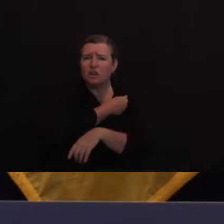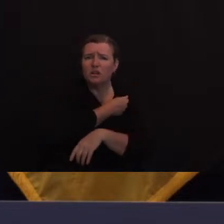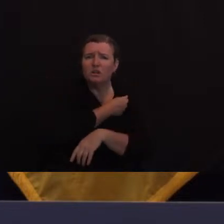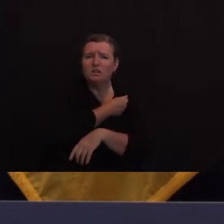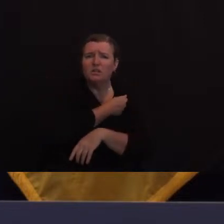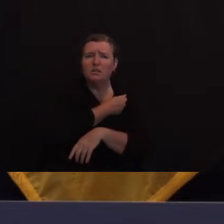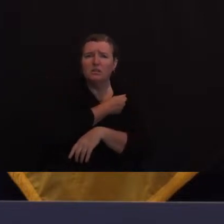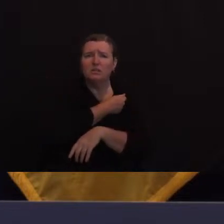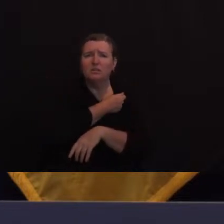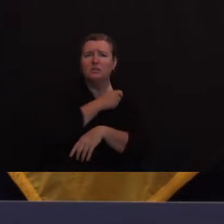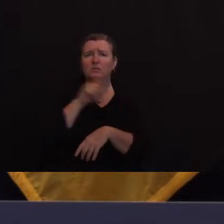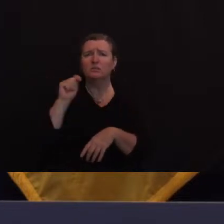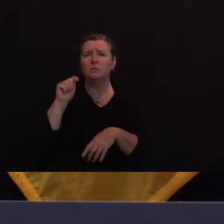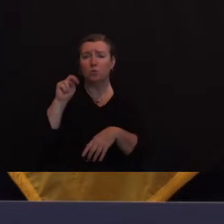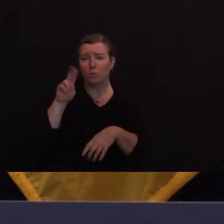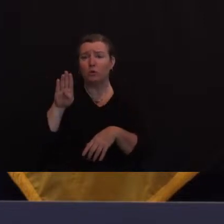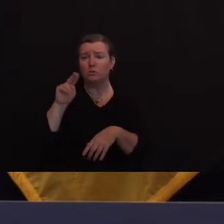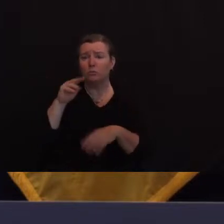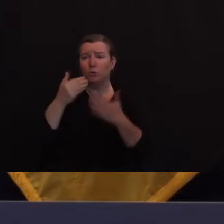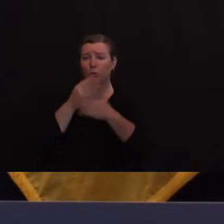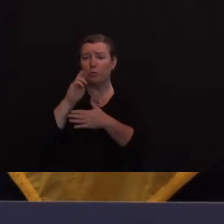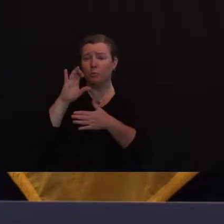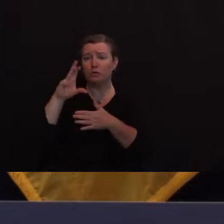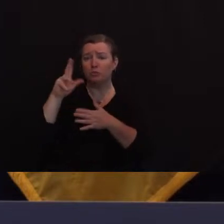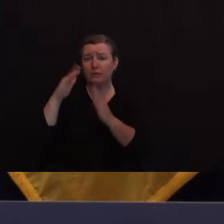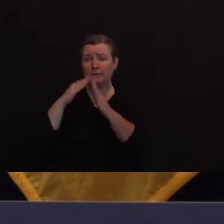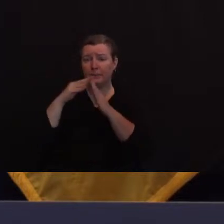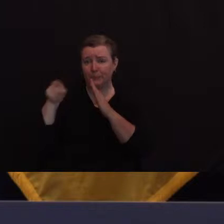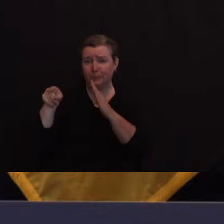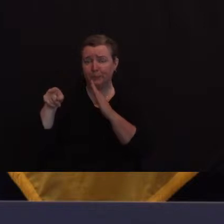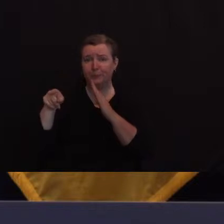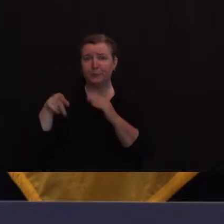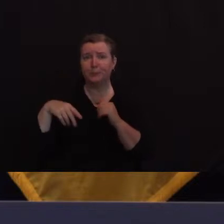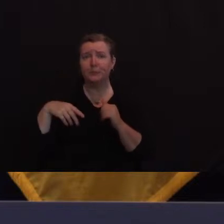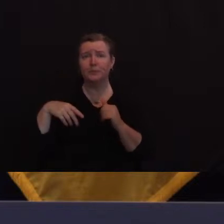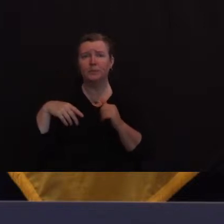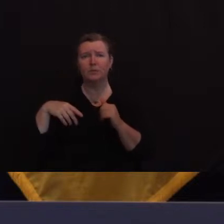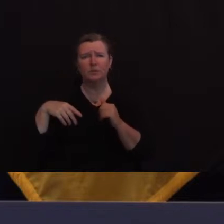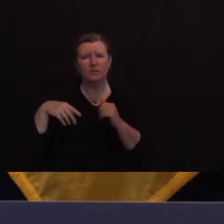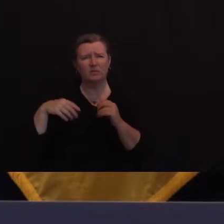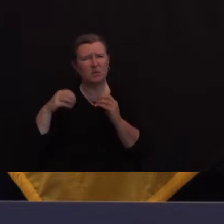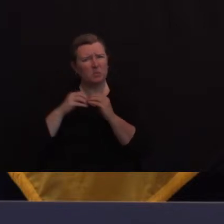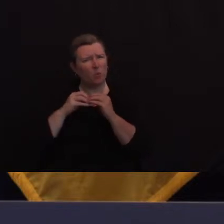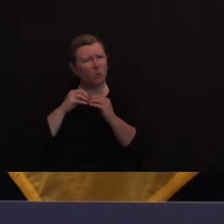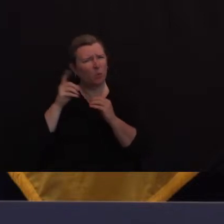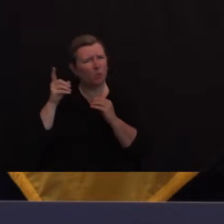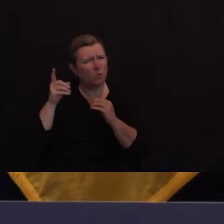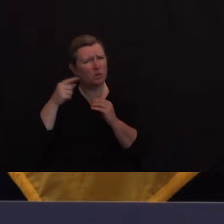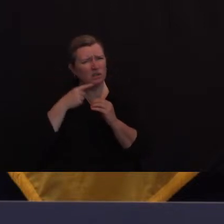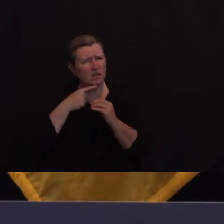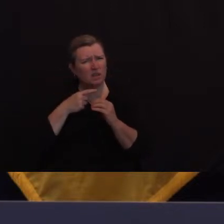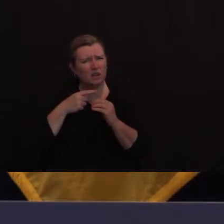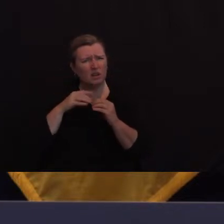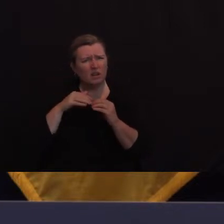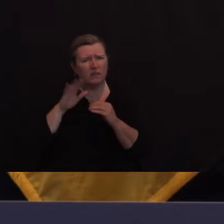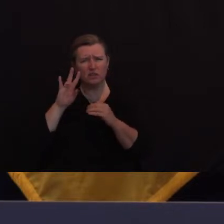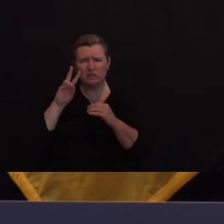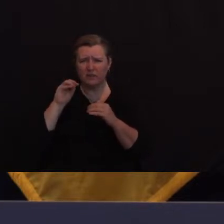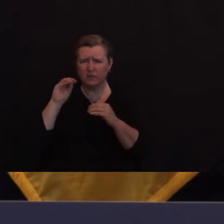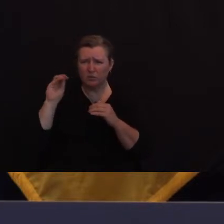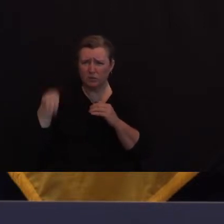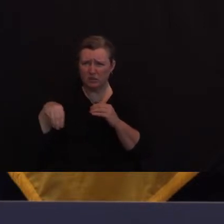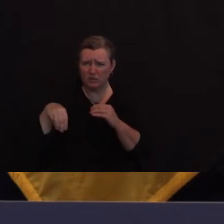than first anticipated. I believe maybe it was in excess of 70%. Yet I see on the